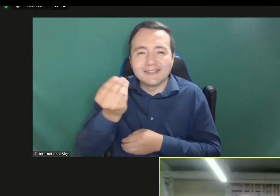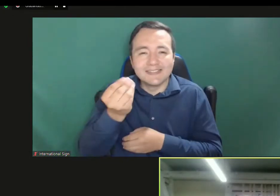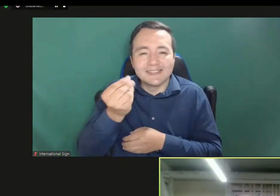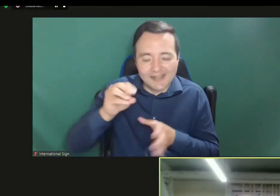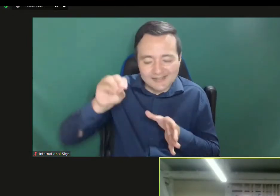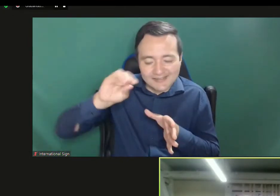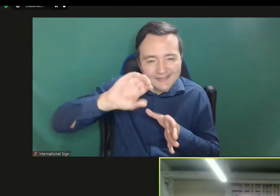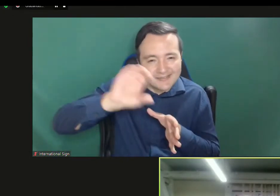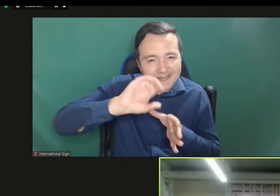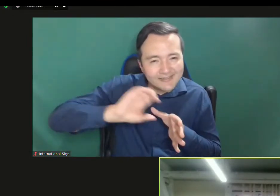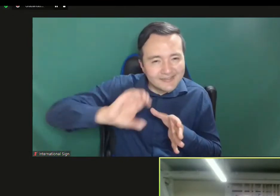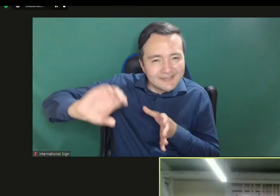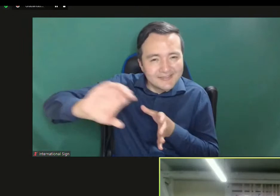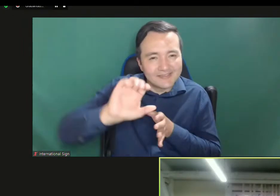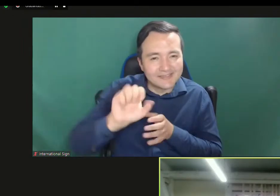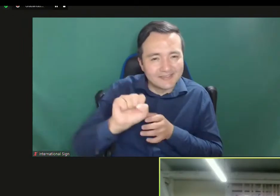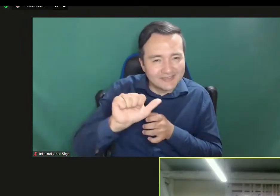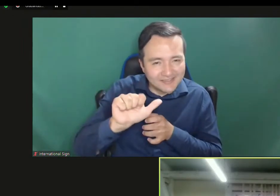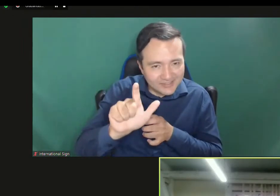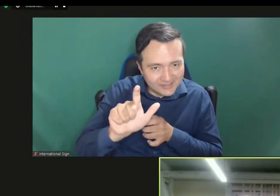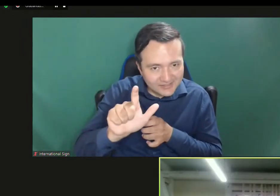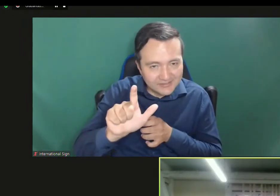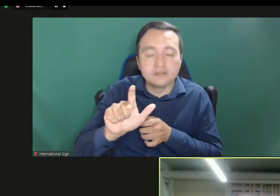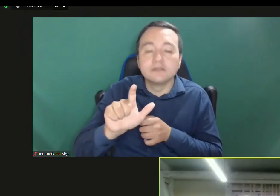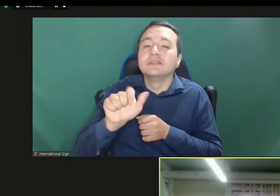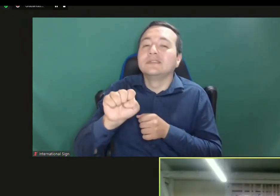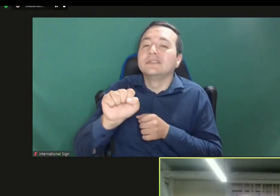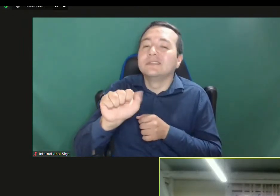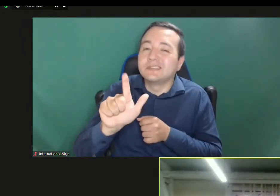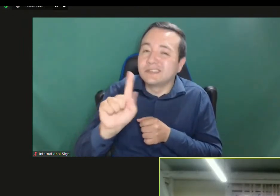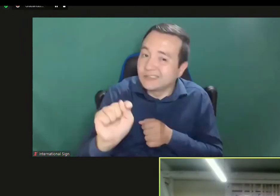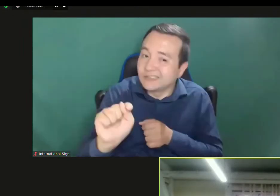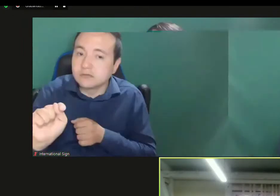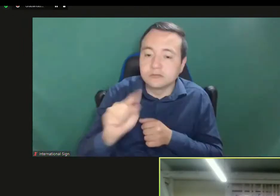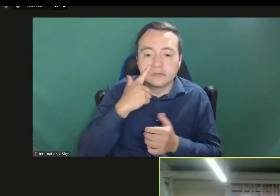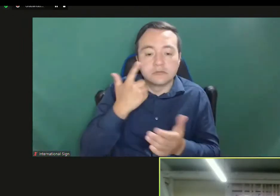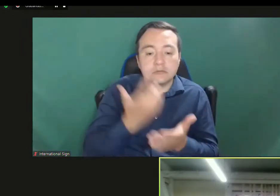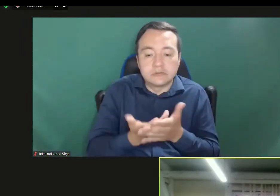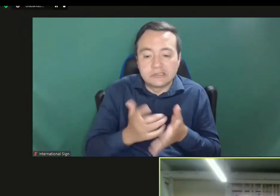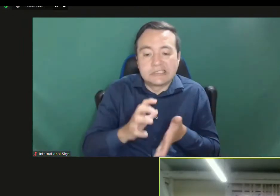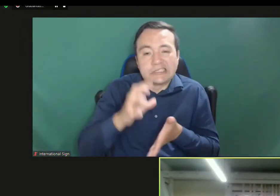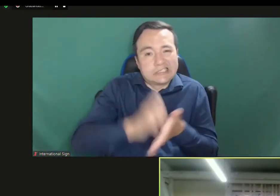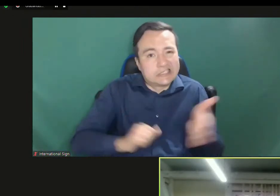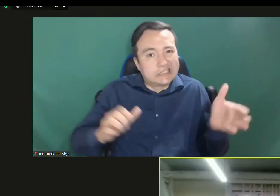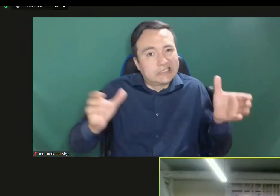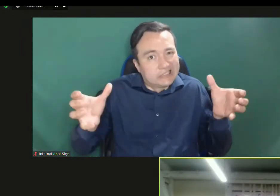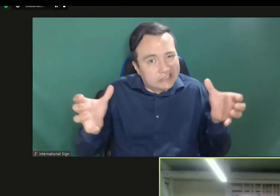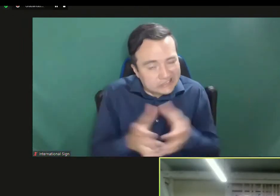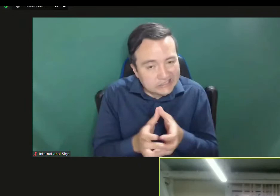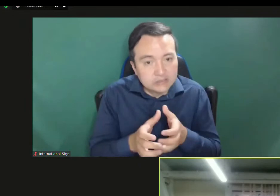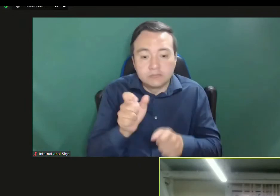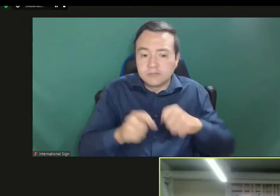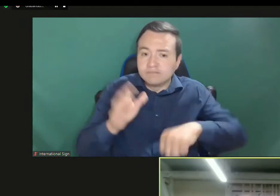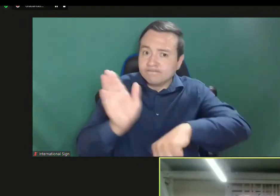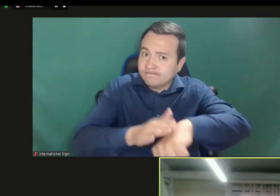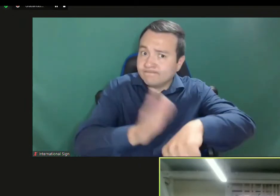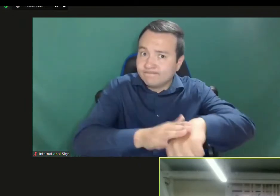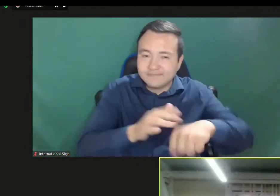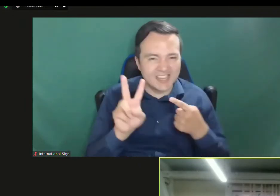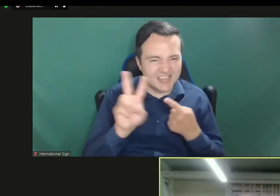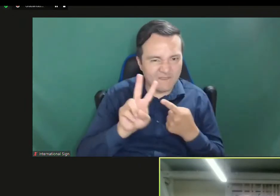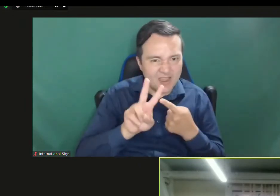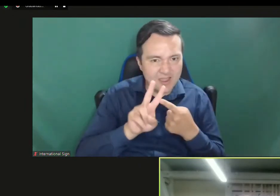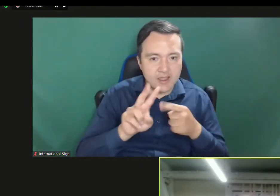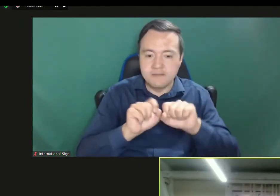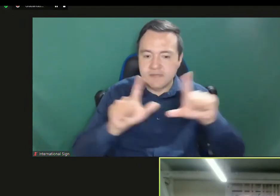Awareness Week 8 till 14 March 2021 to inform the society on the relevance of reducing salt